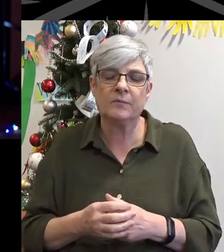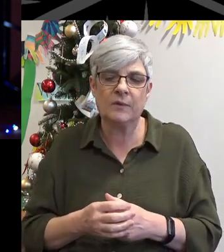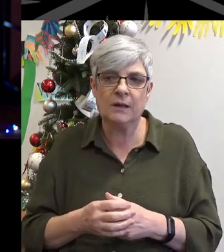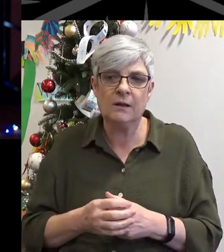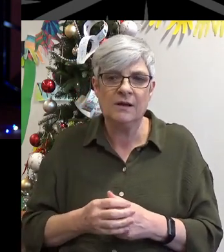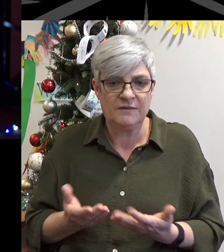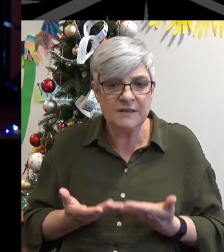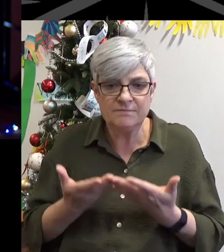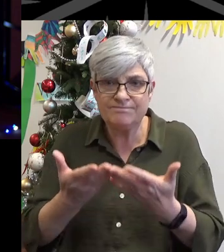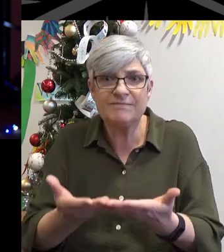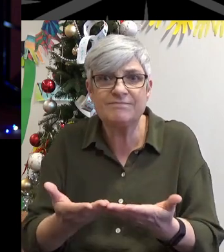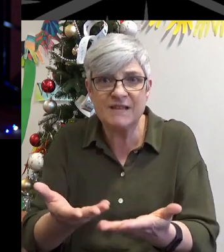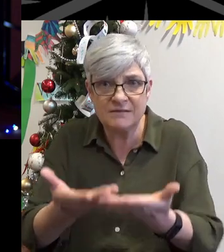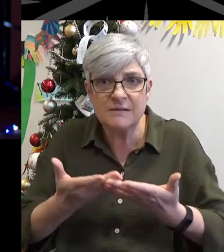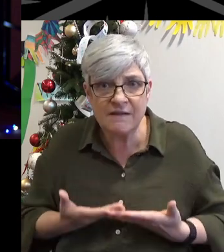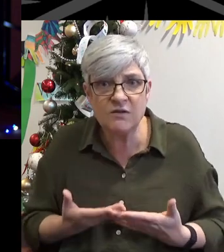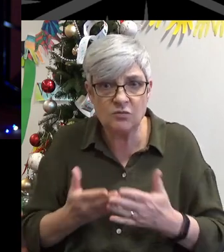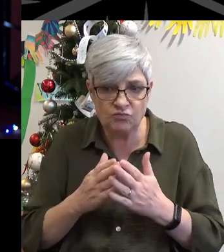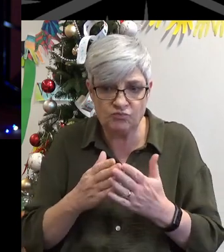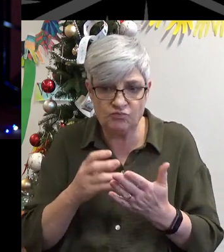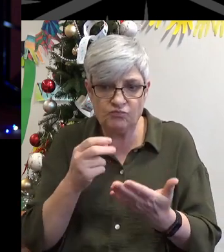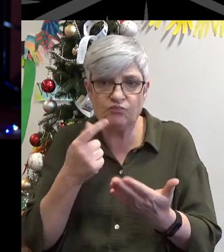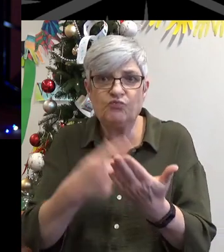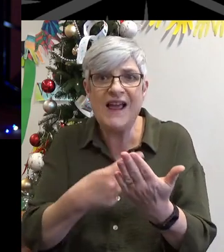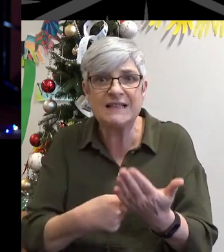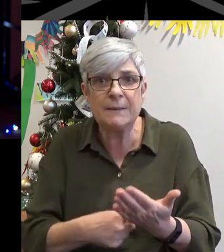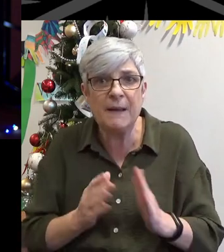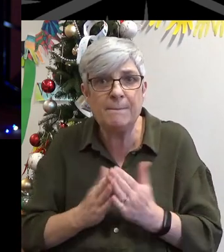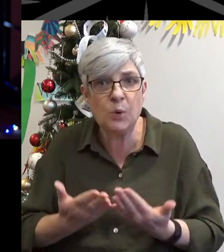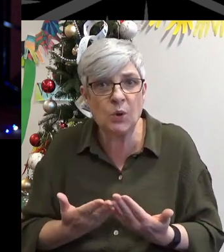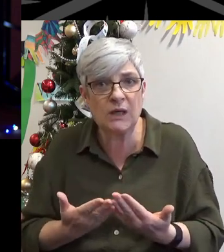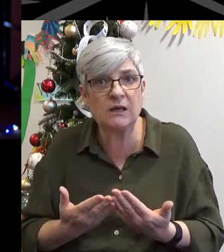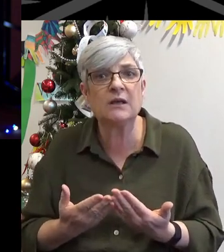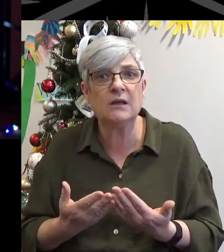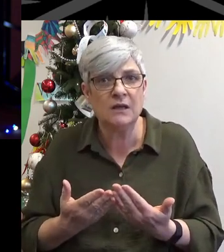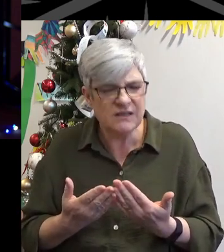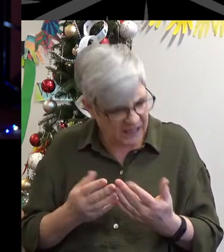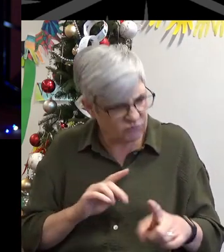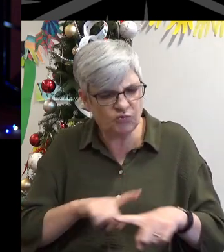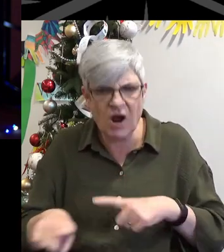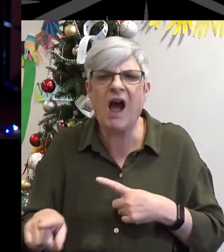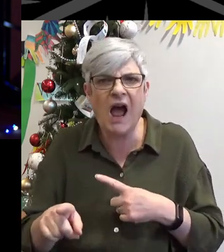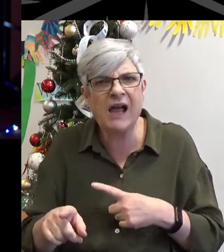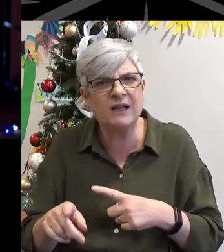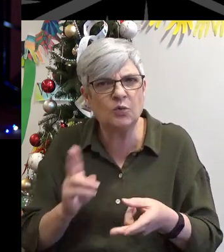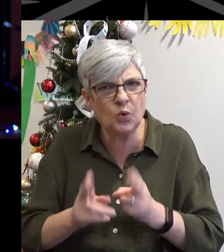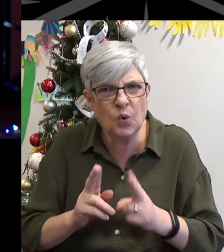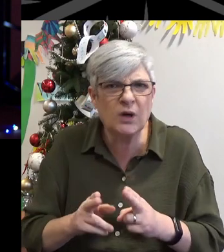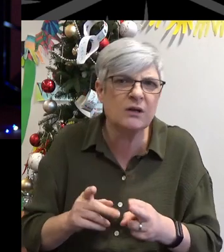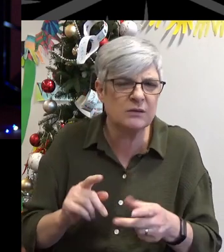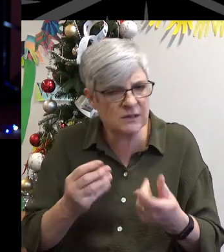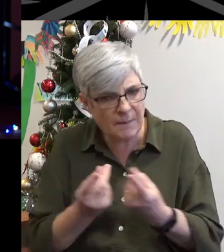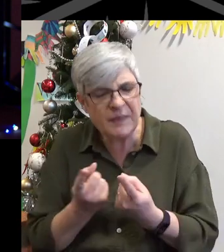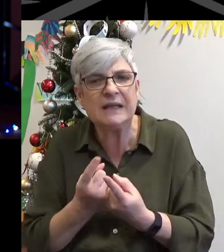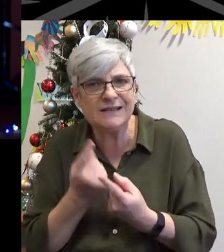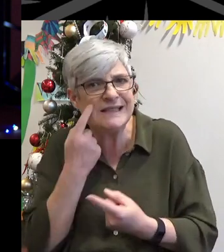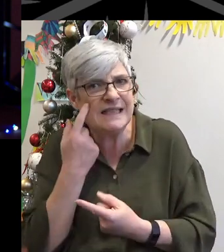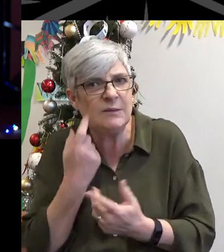If someone's given you a recipe book and there's a response called for, let's try out some of the recipes and